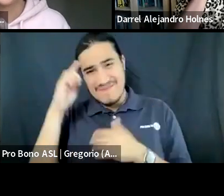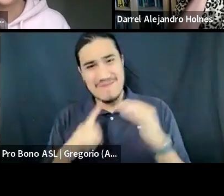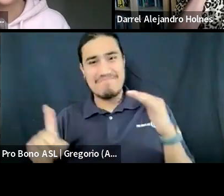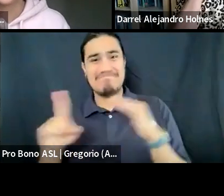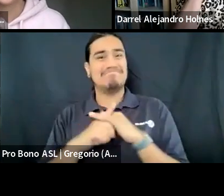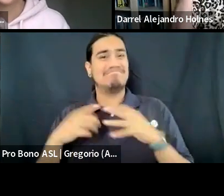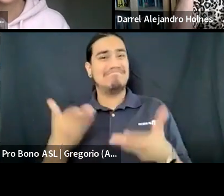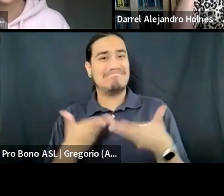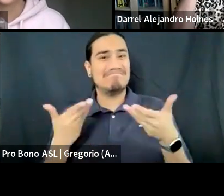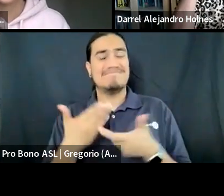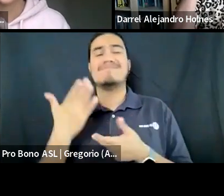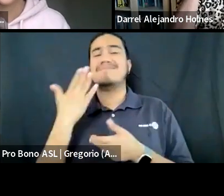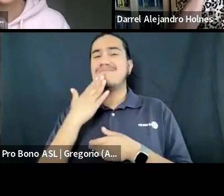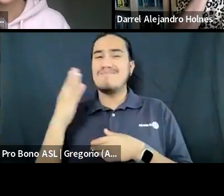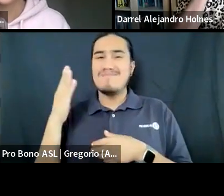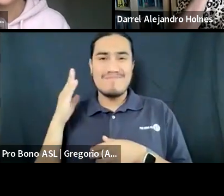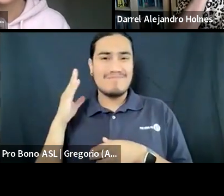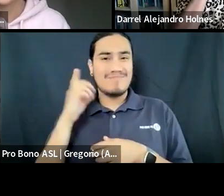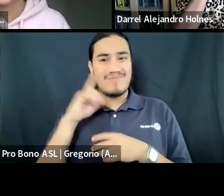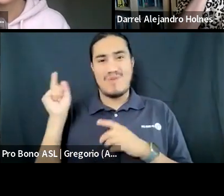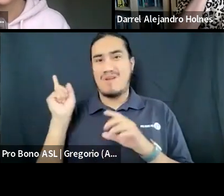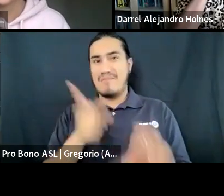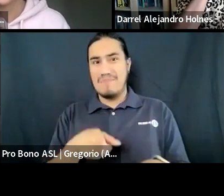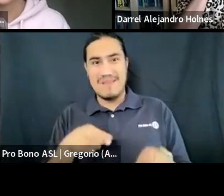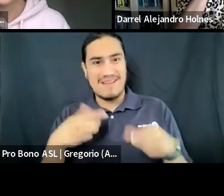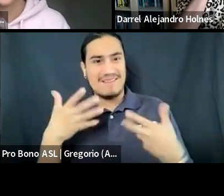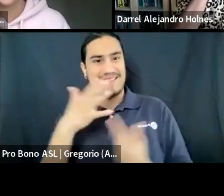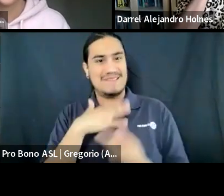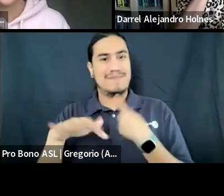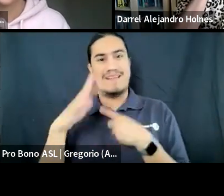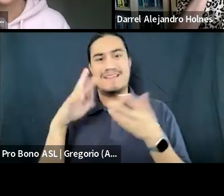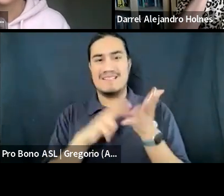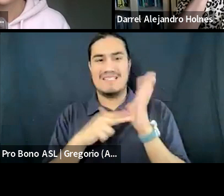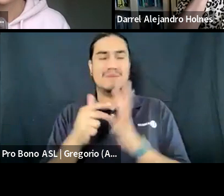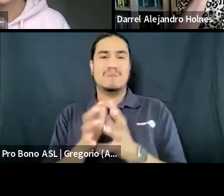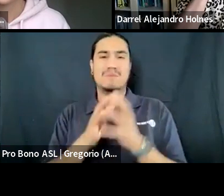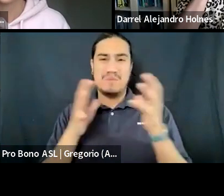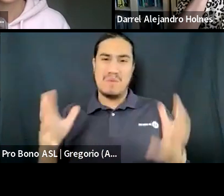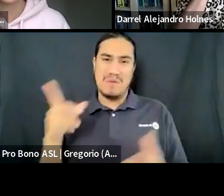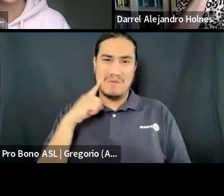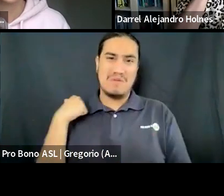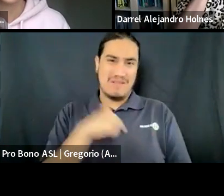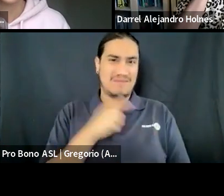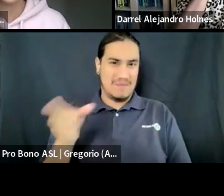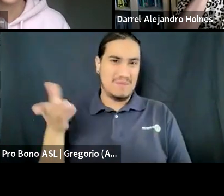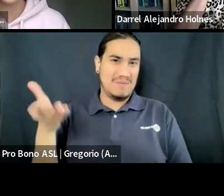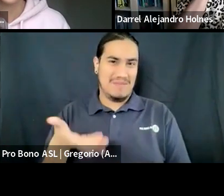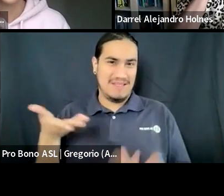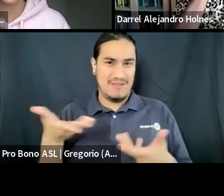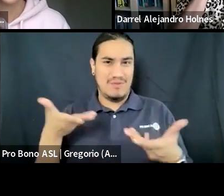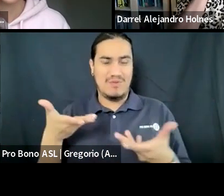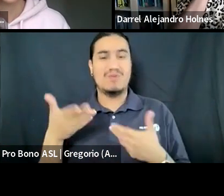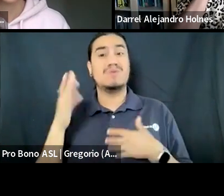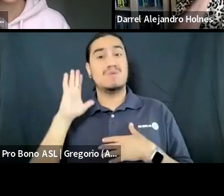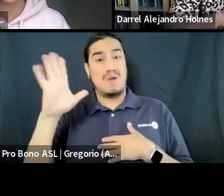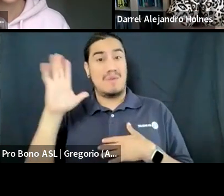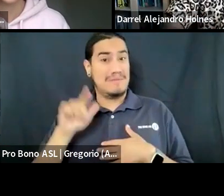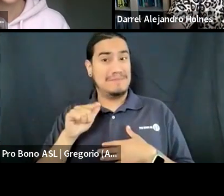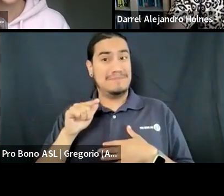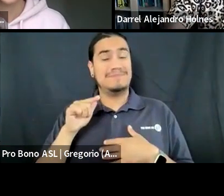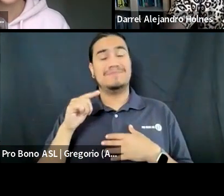here and for being in this space. It means so much that you would join us today. And so I'm going to put